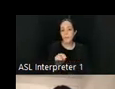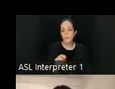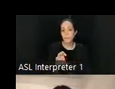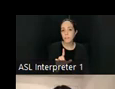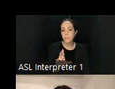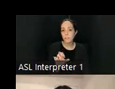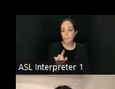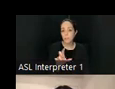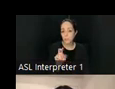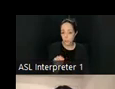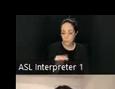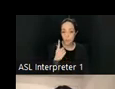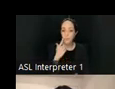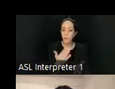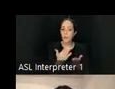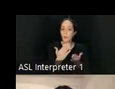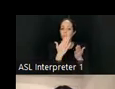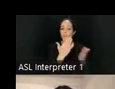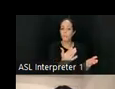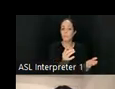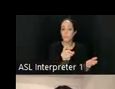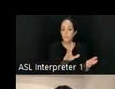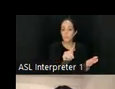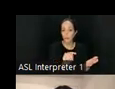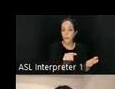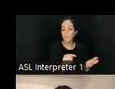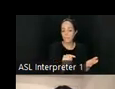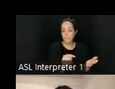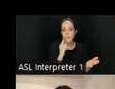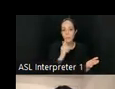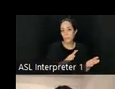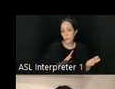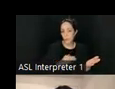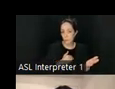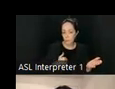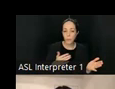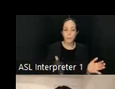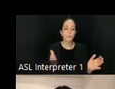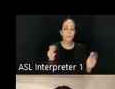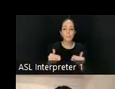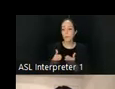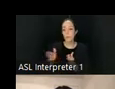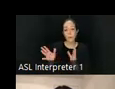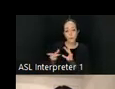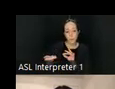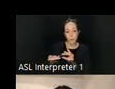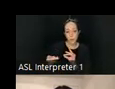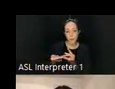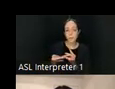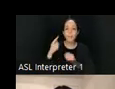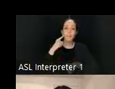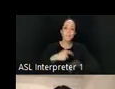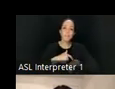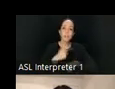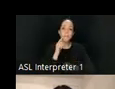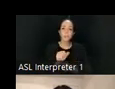draft for board membership. There will also be public comment as well as time for the subcommittee to plan out its work from